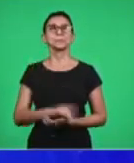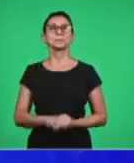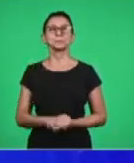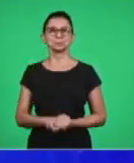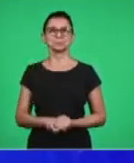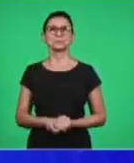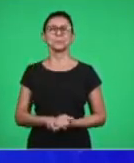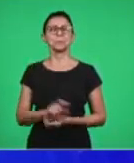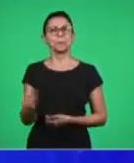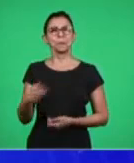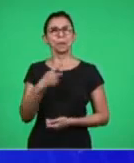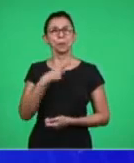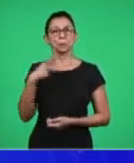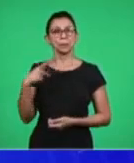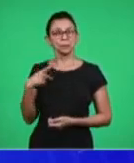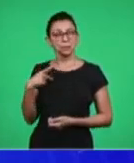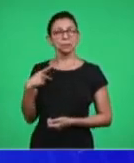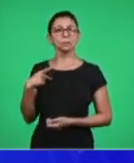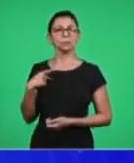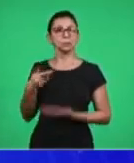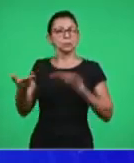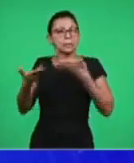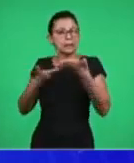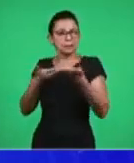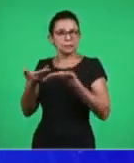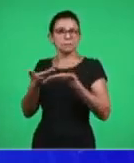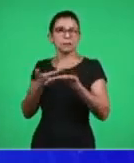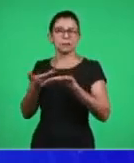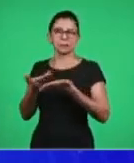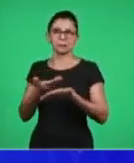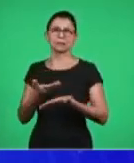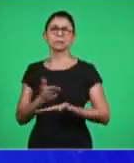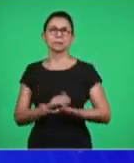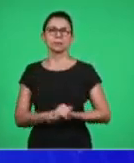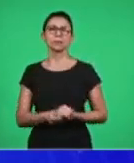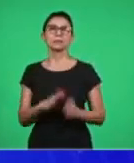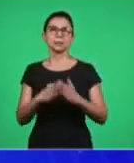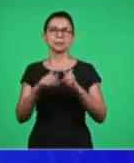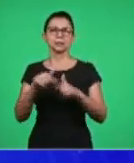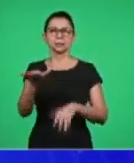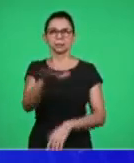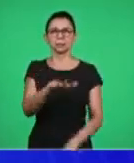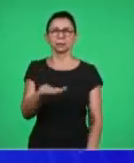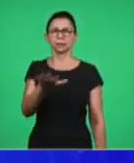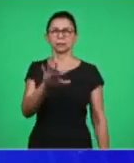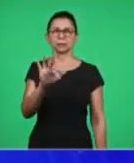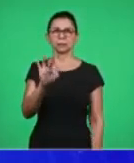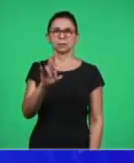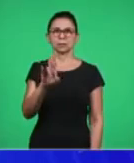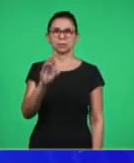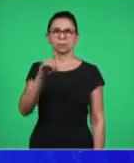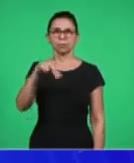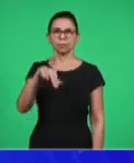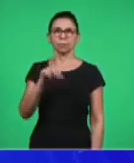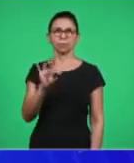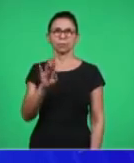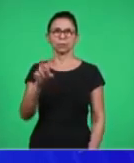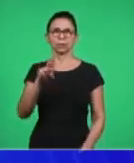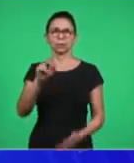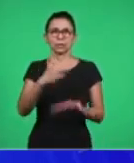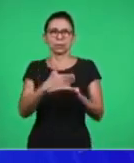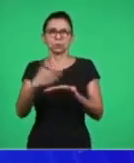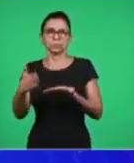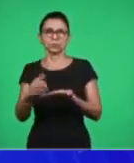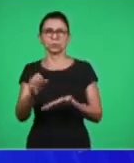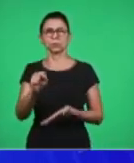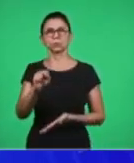Our brethren are being receiving assistance from pastors from Brazil that give assistance on that region on the border with the south